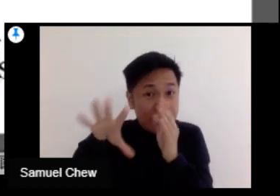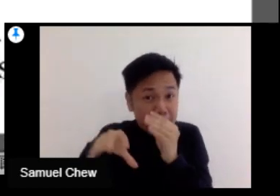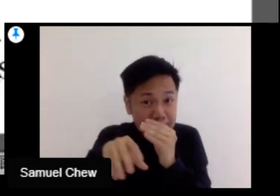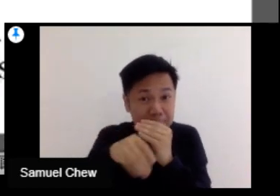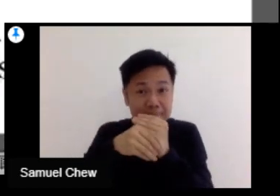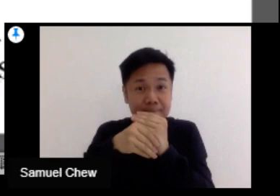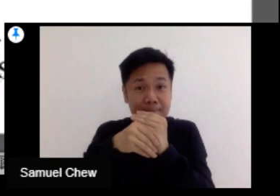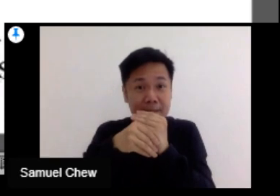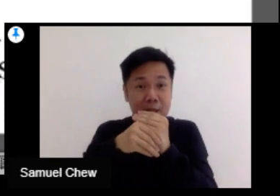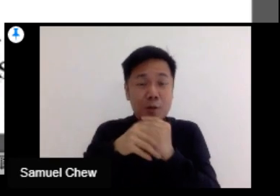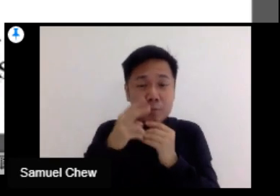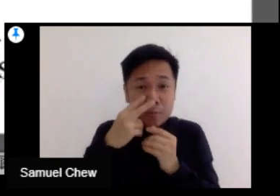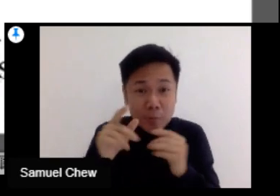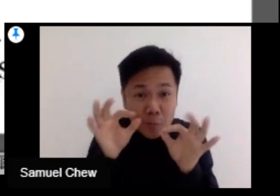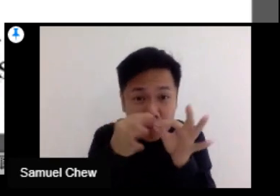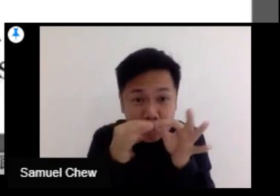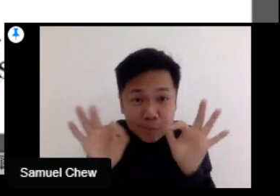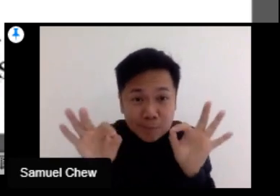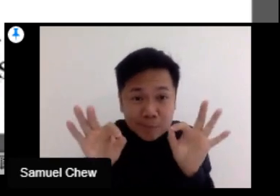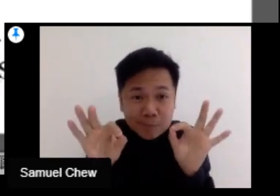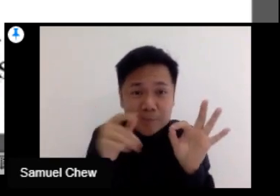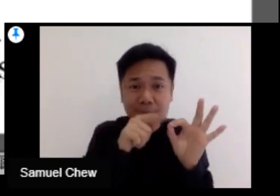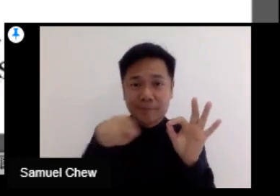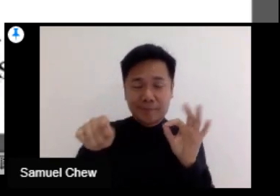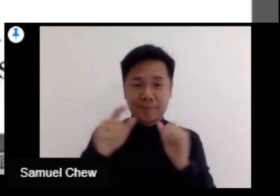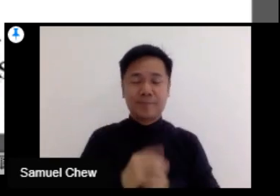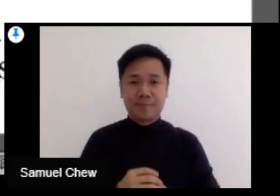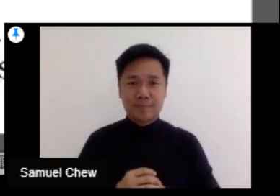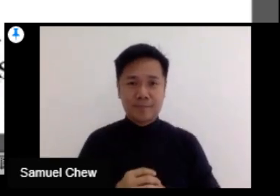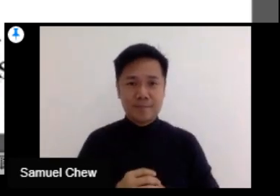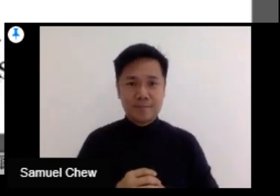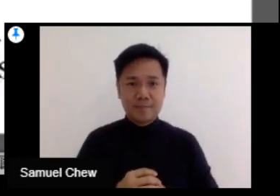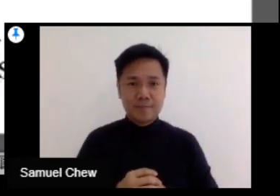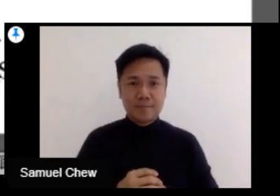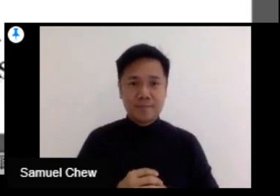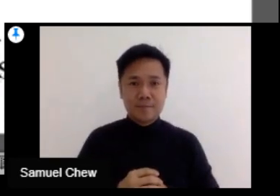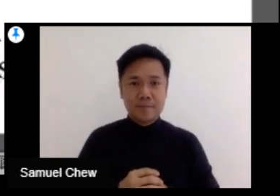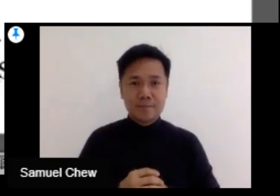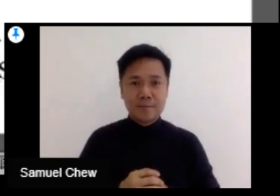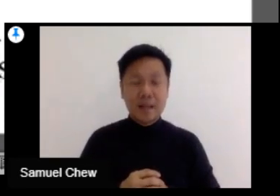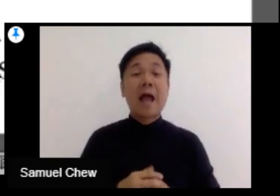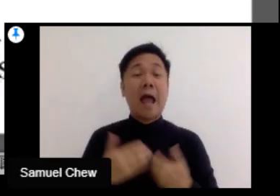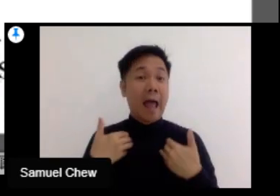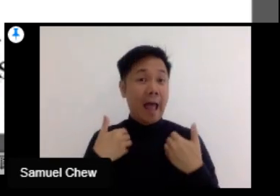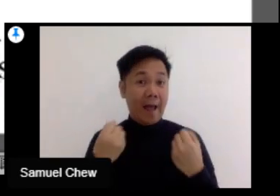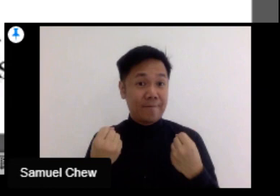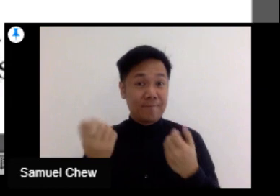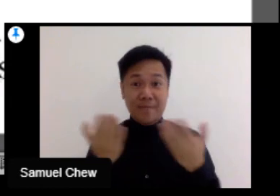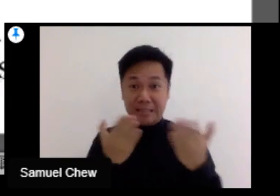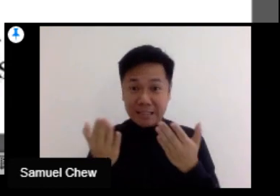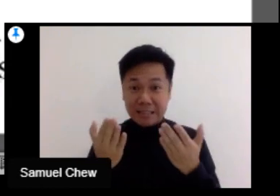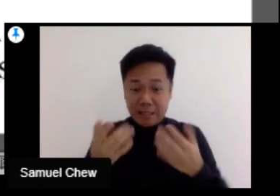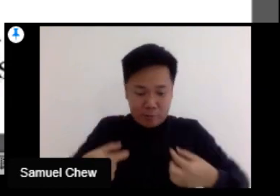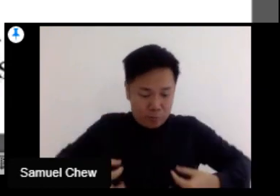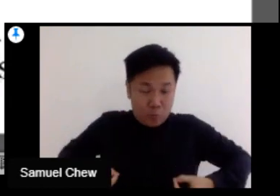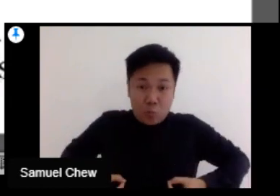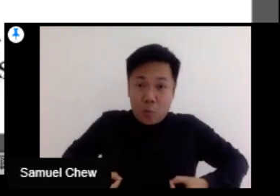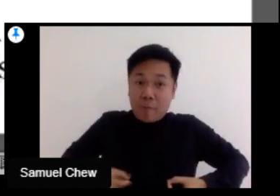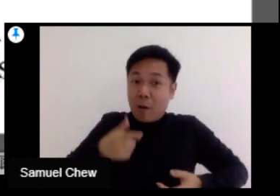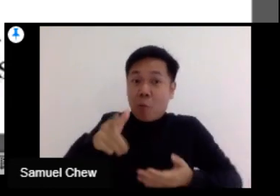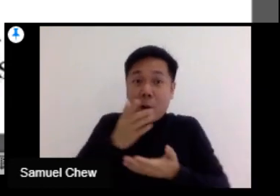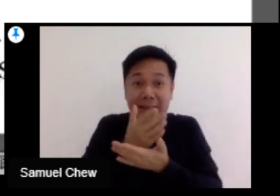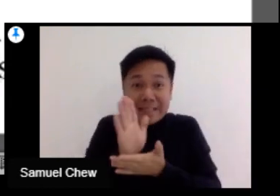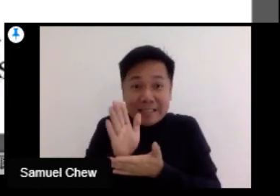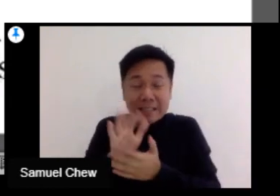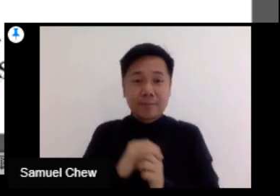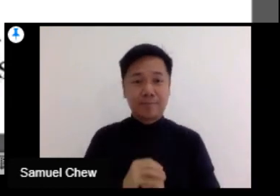after sexual and reproductive health and health services and reproductive rights